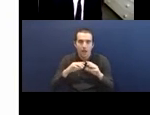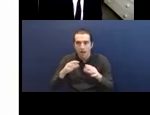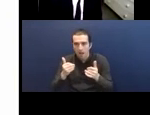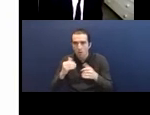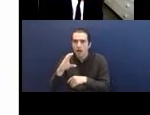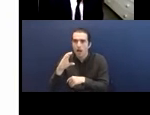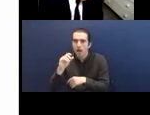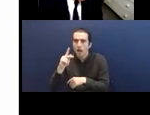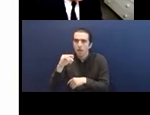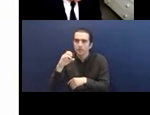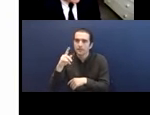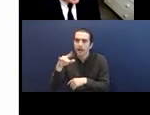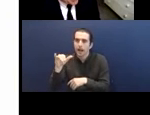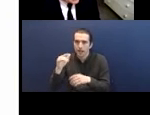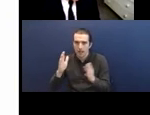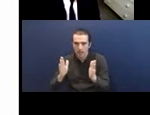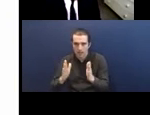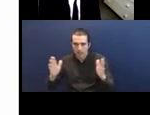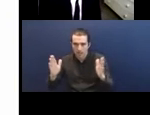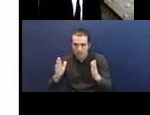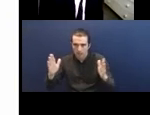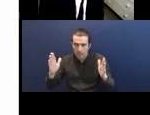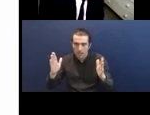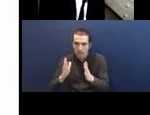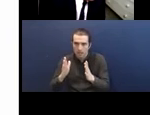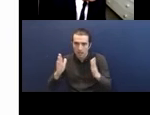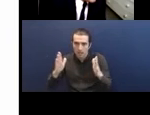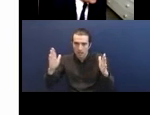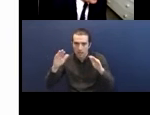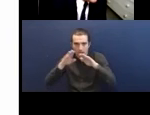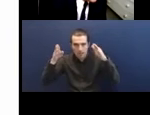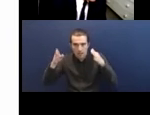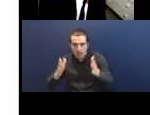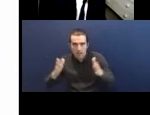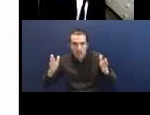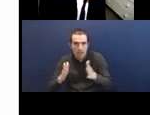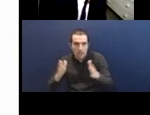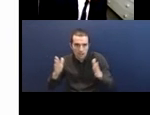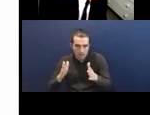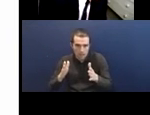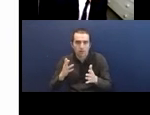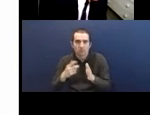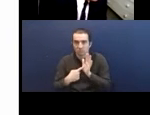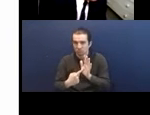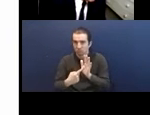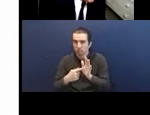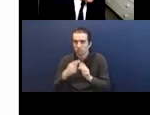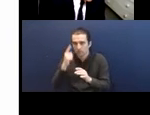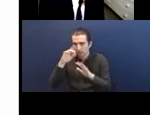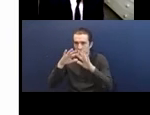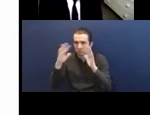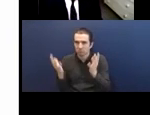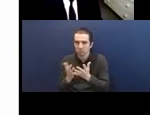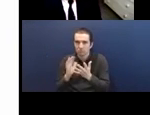in school? And in the presentation, you saw people doing that in the slums of